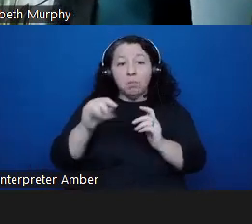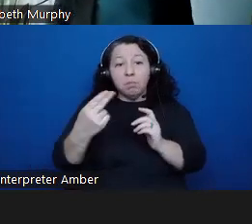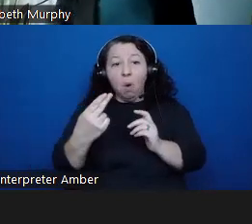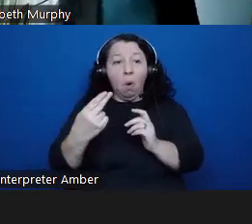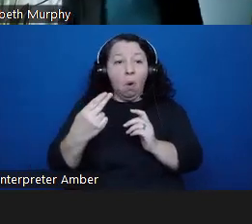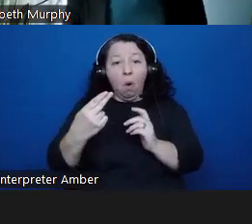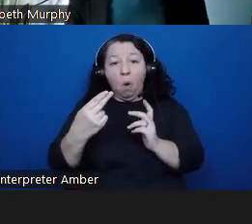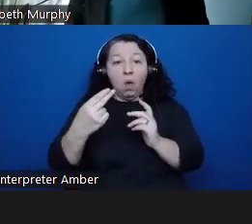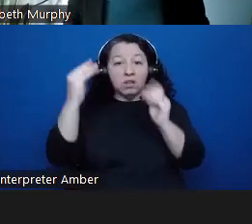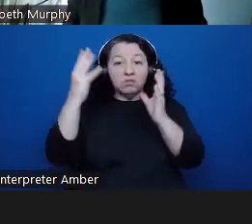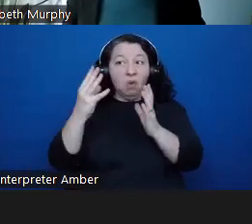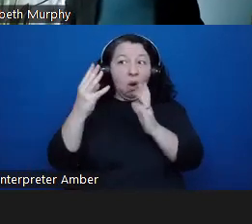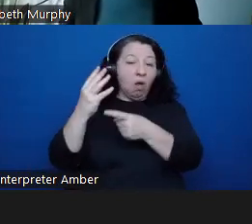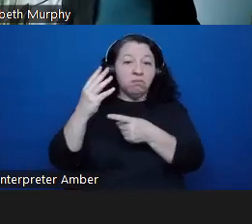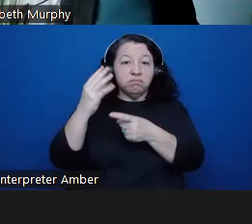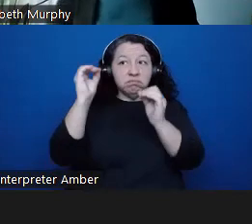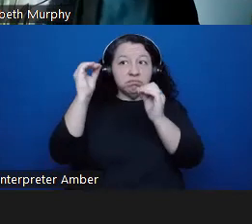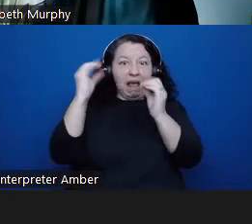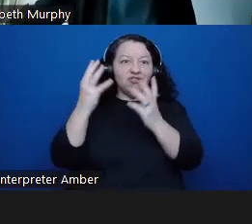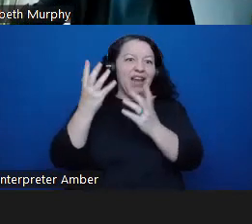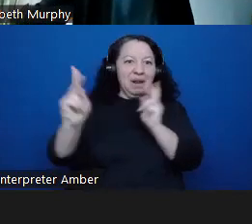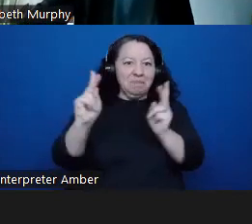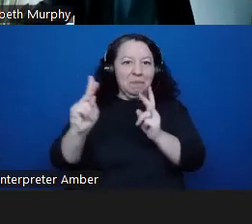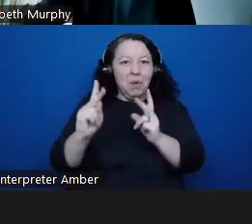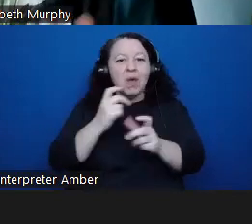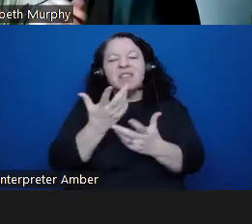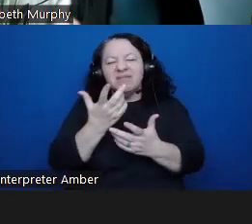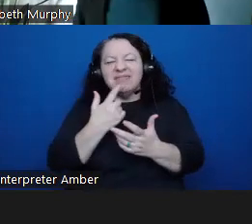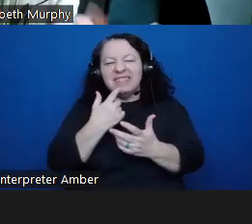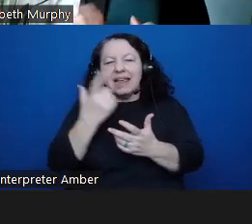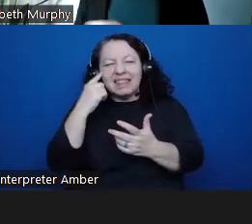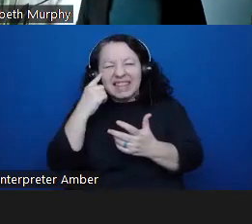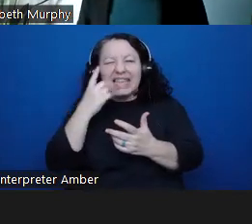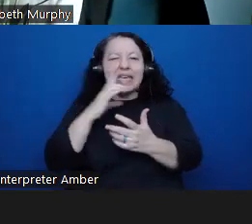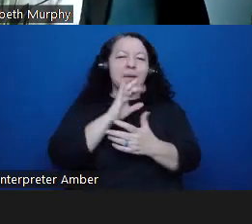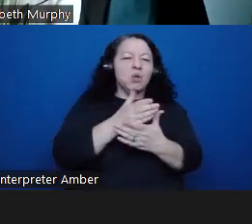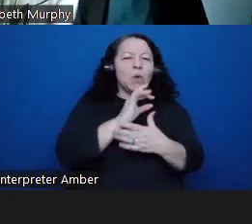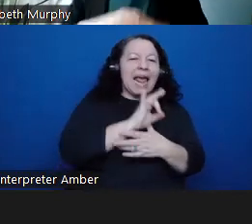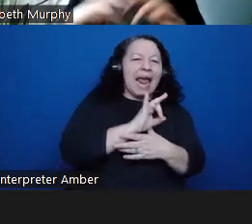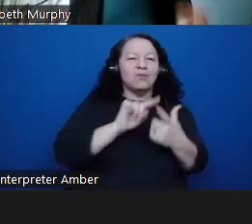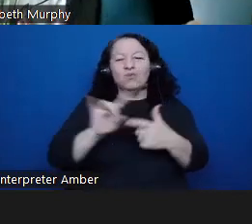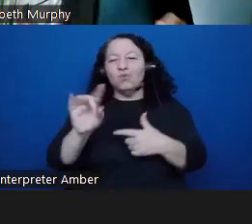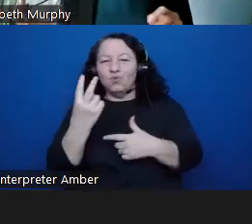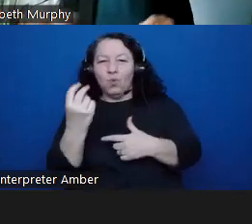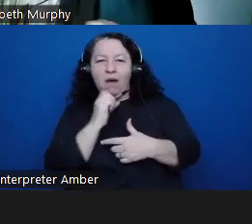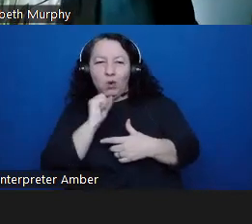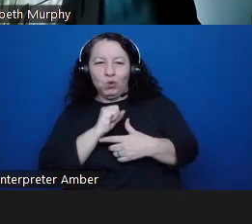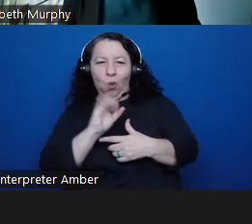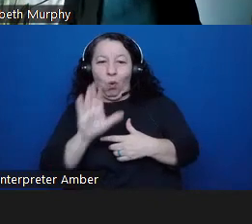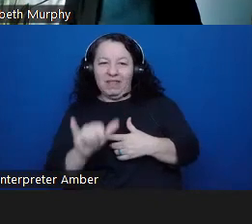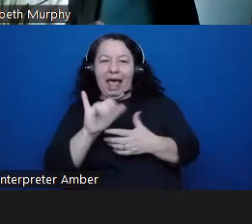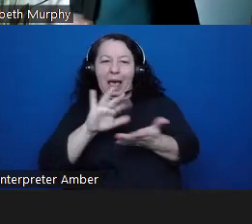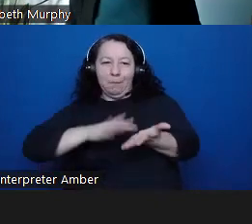by a hand that was between 8 and 12 years old. This incidentally is very much in the age range